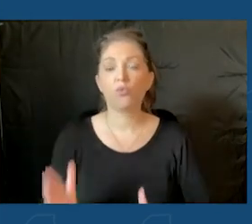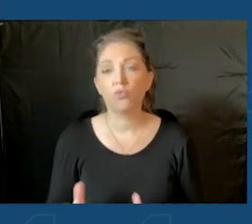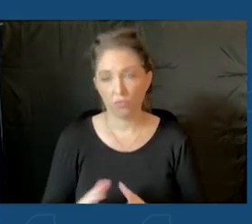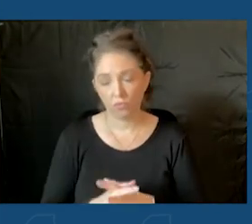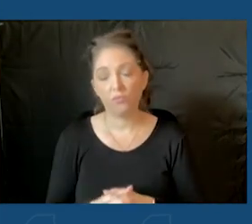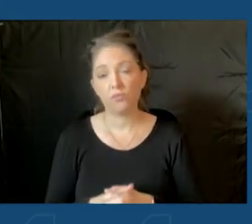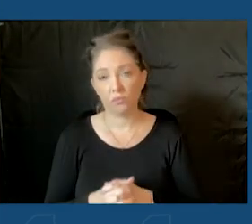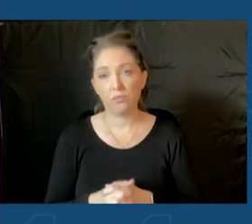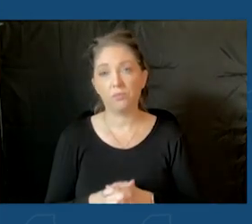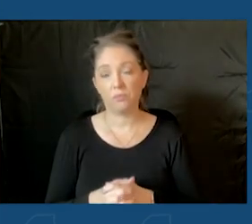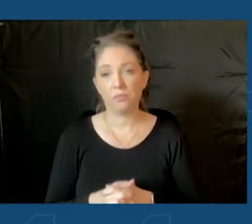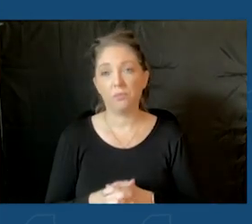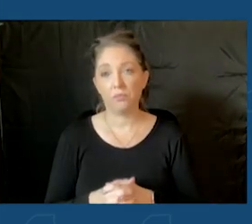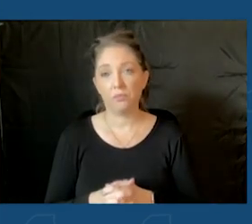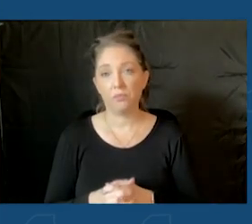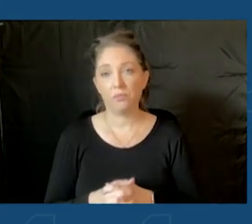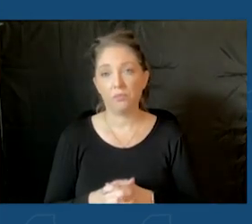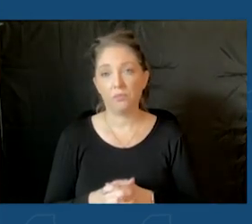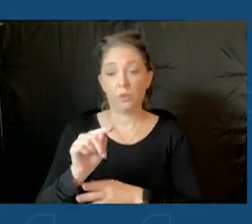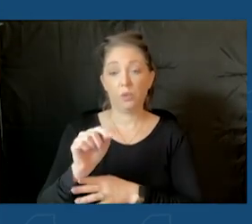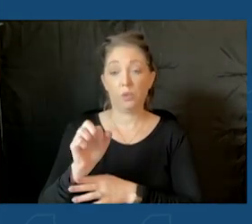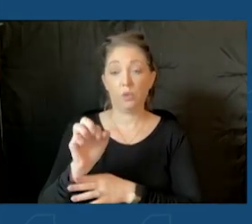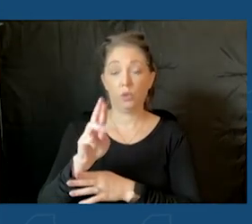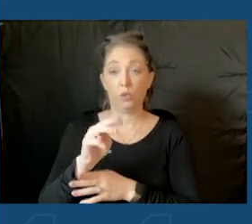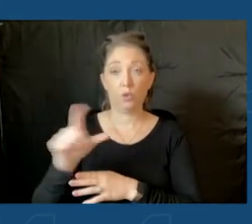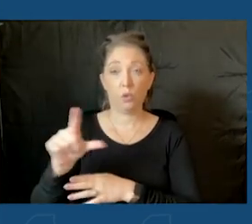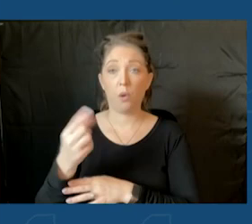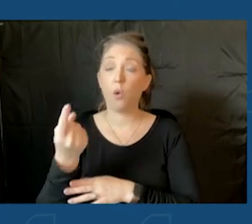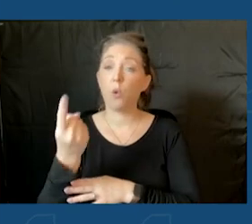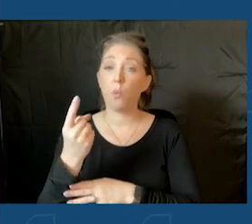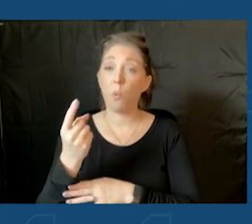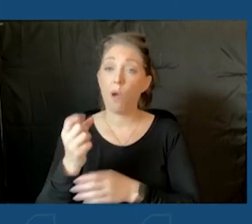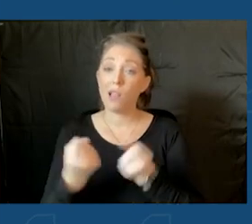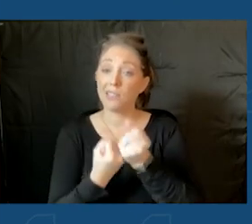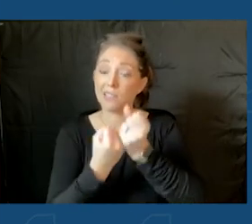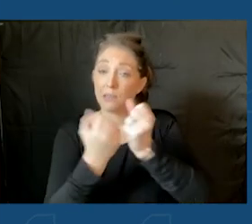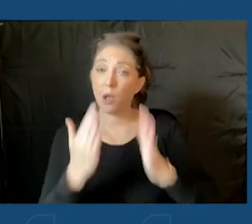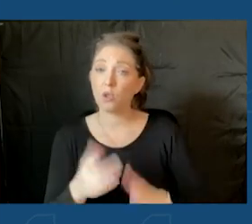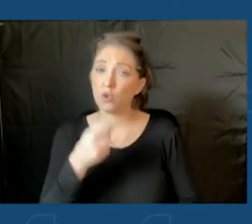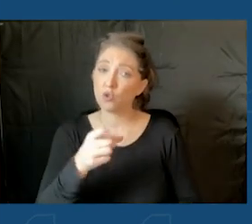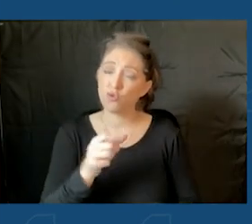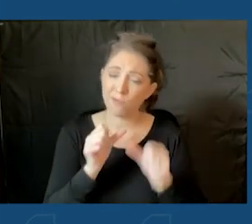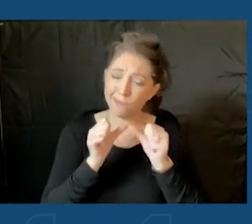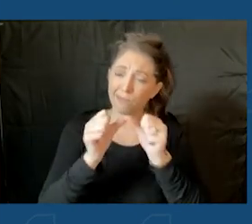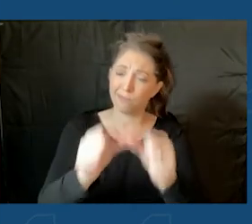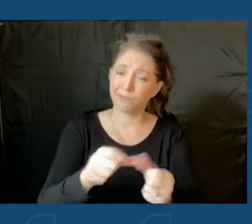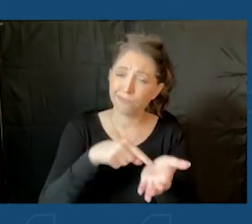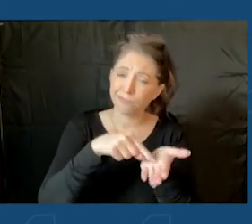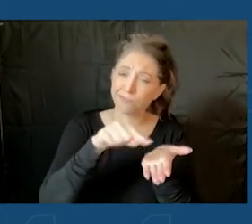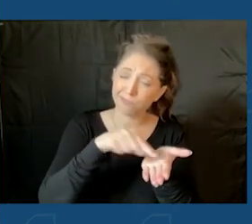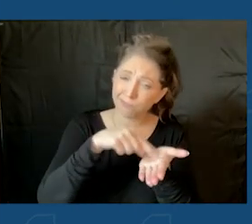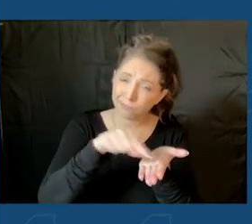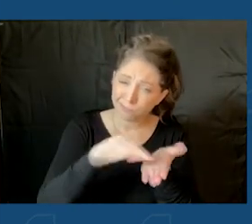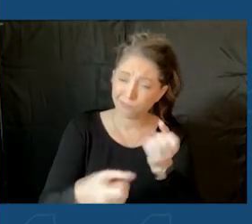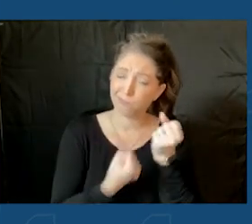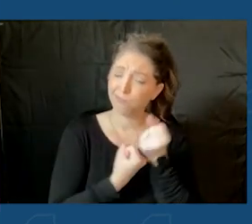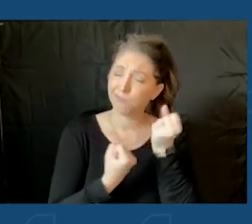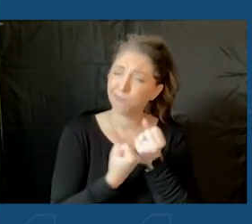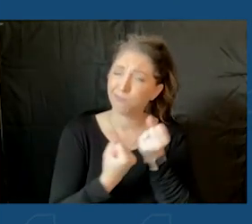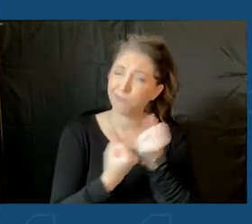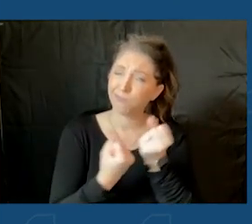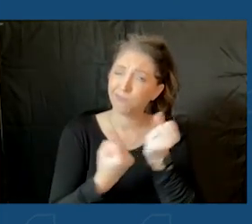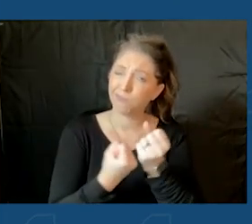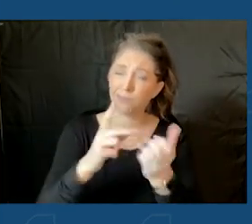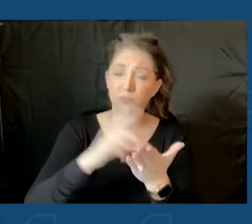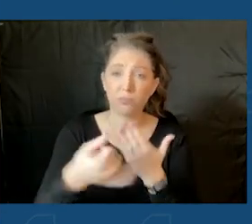our Terminal One sponsors, you continue to spend and support the project when